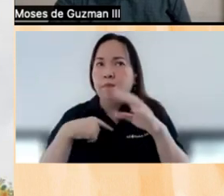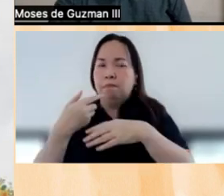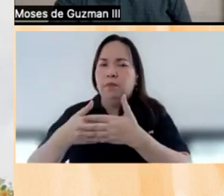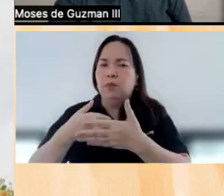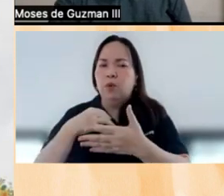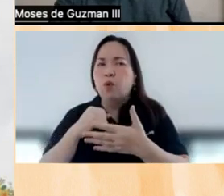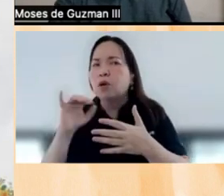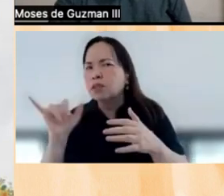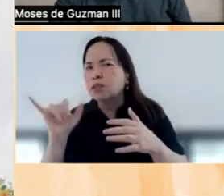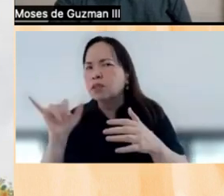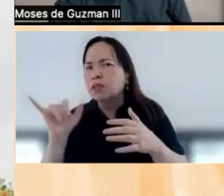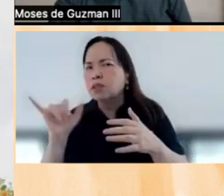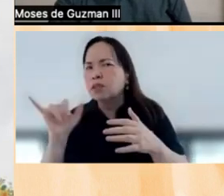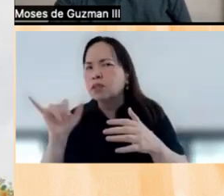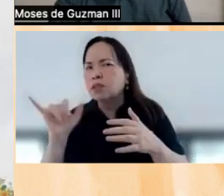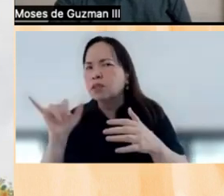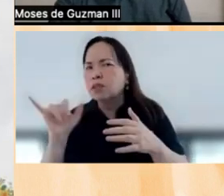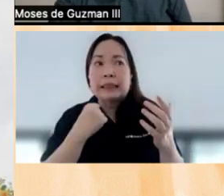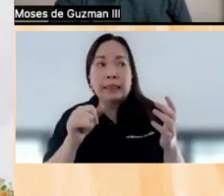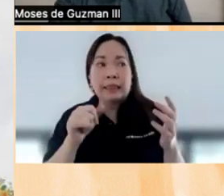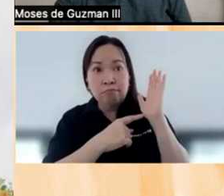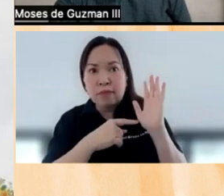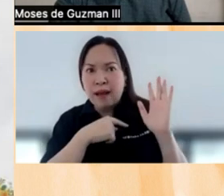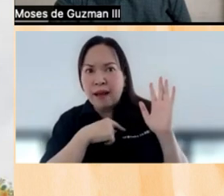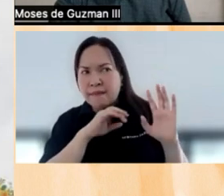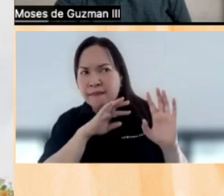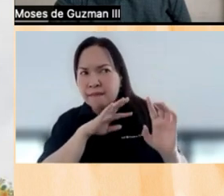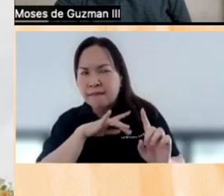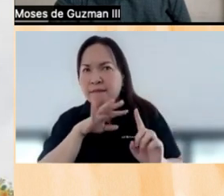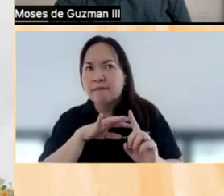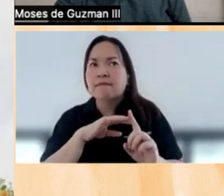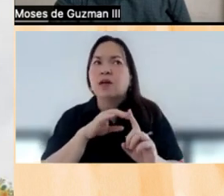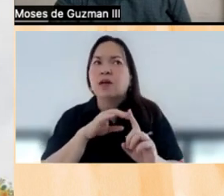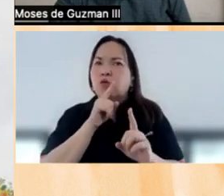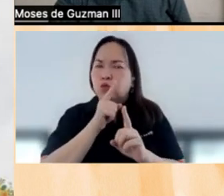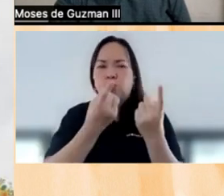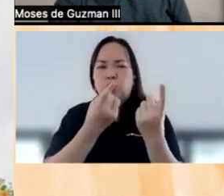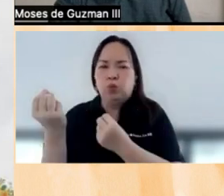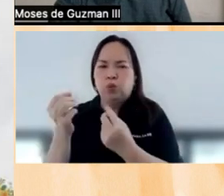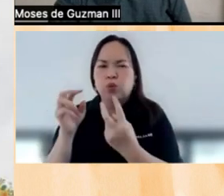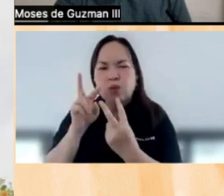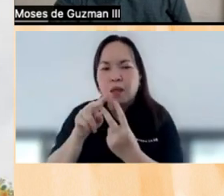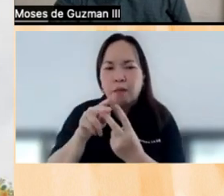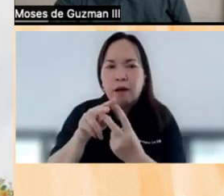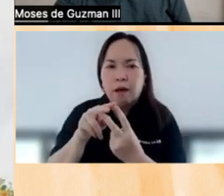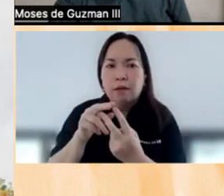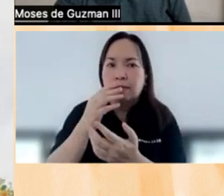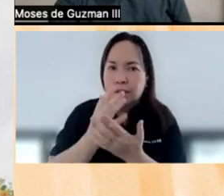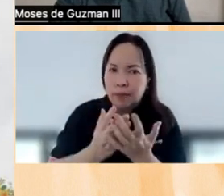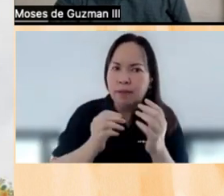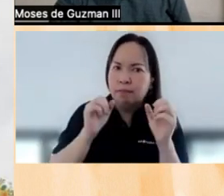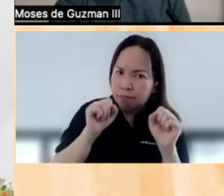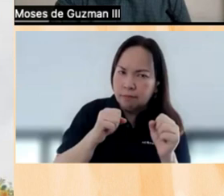hopeless, feeling like a burden, having no reason to live, mood changes